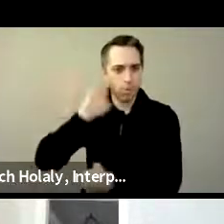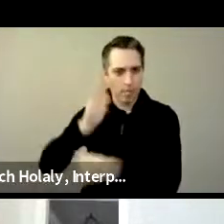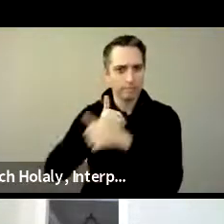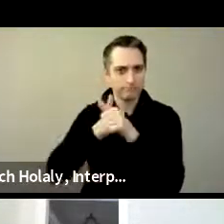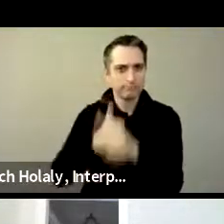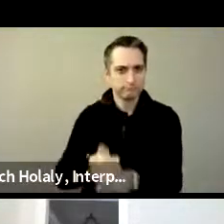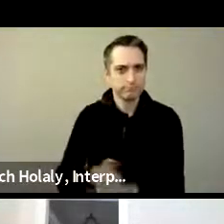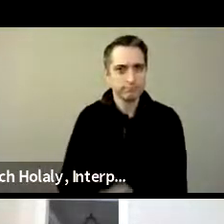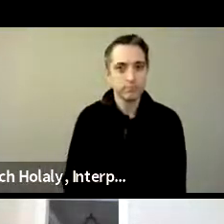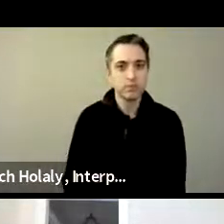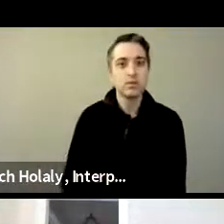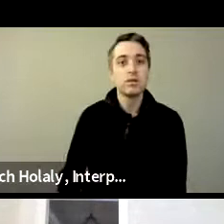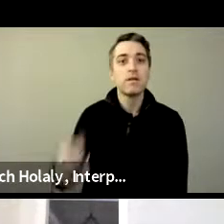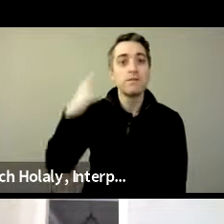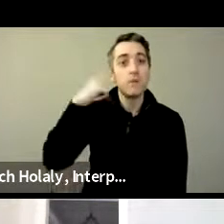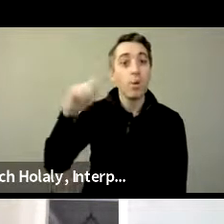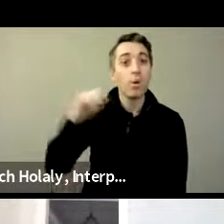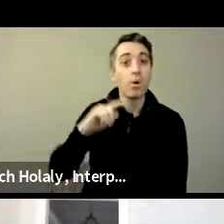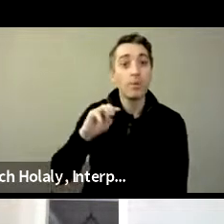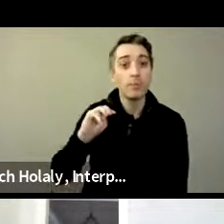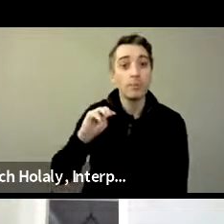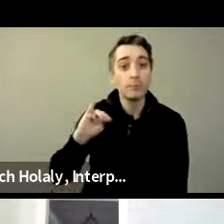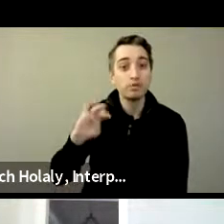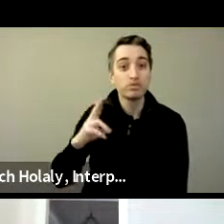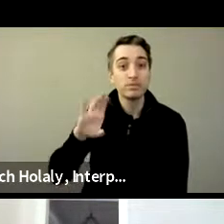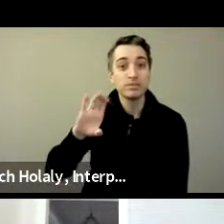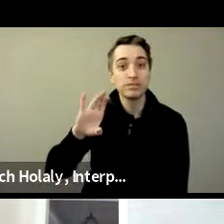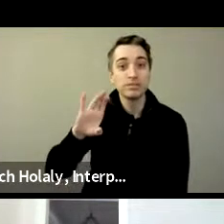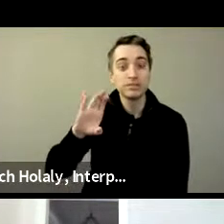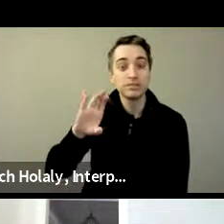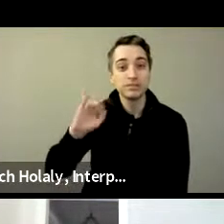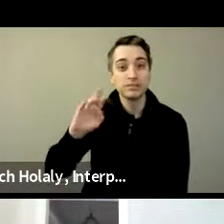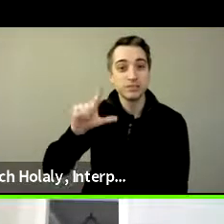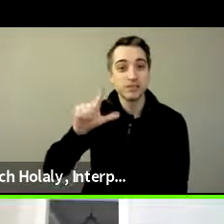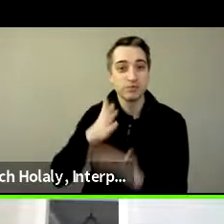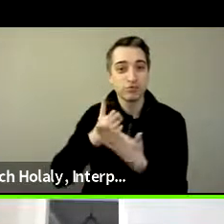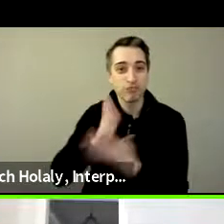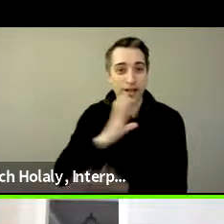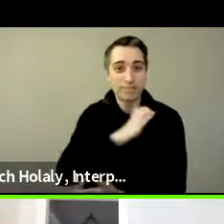Of Michigan Civil Rights Commissioner according to the best of my ability.